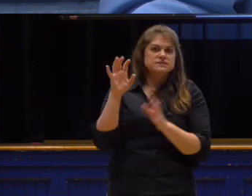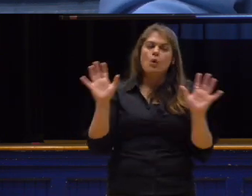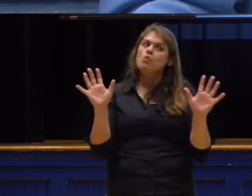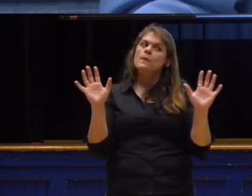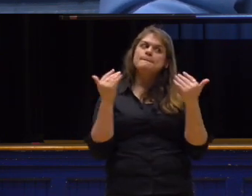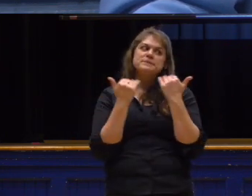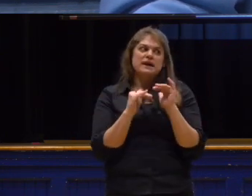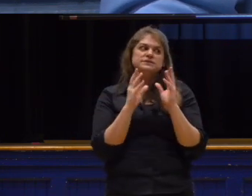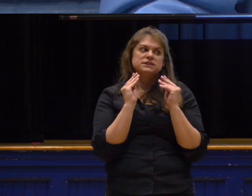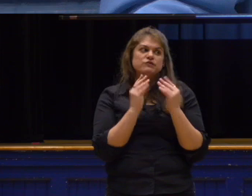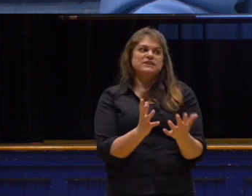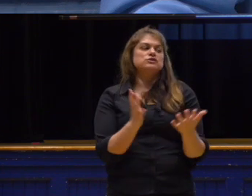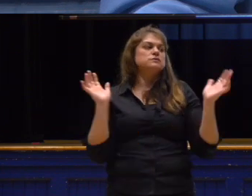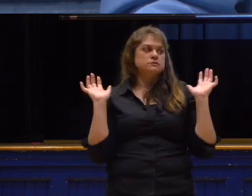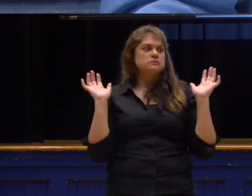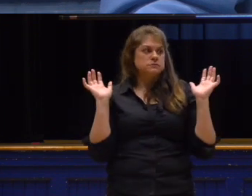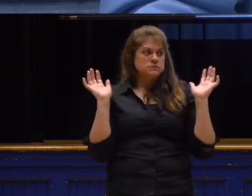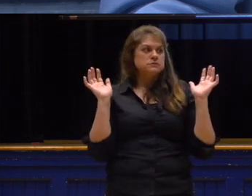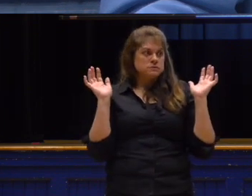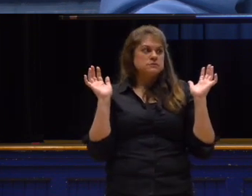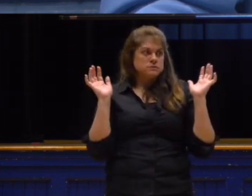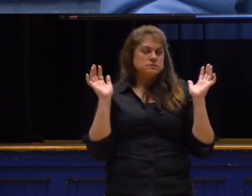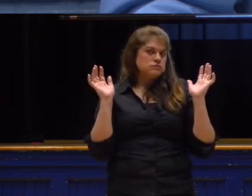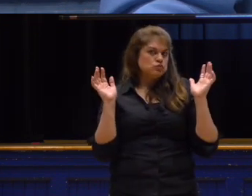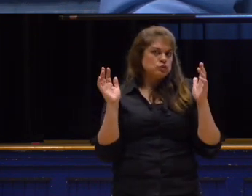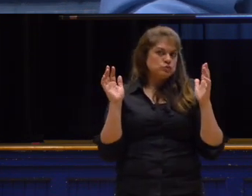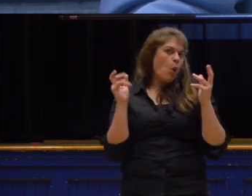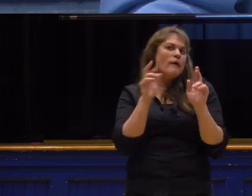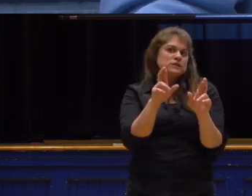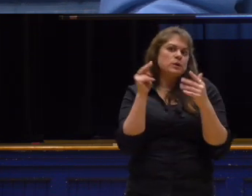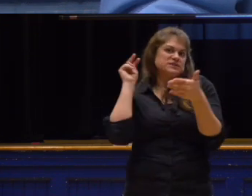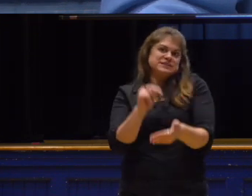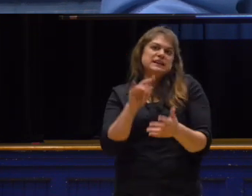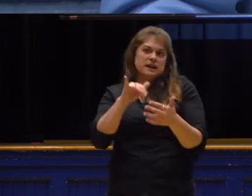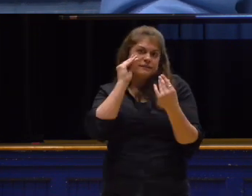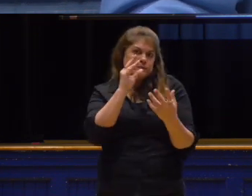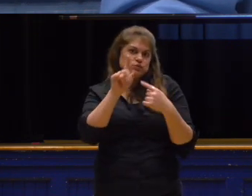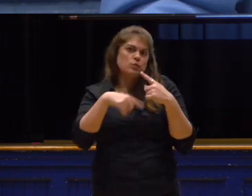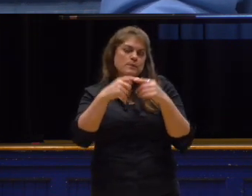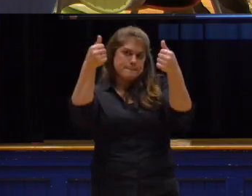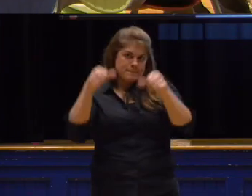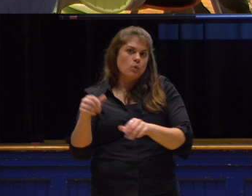But that's the information that I hopefully, when we post the illustrative plan, you'll be able to see a lot better.